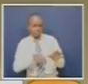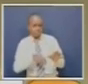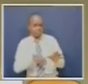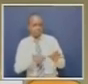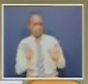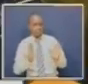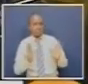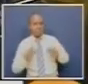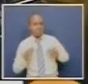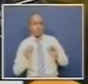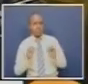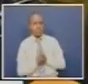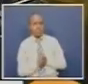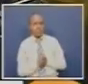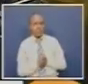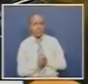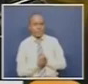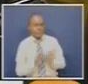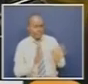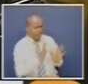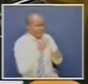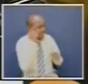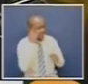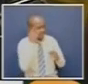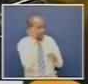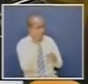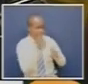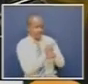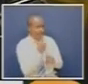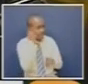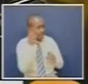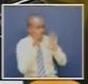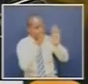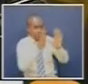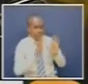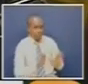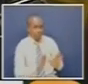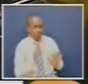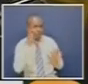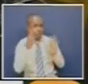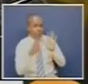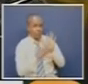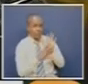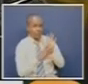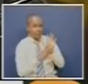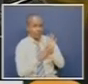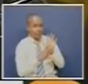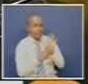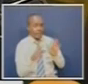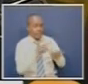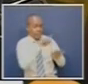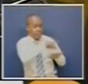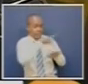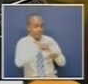Barak? Is that what he's saying? I don't think so. And I think it is important that we recognize that the principles